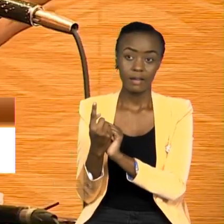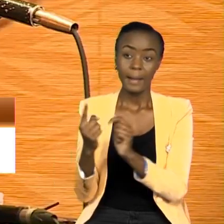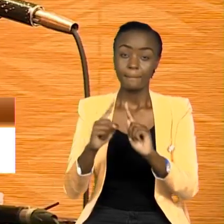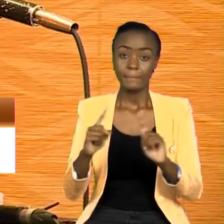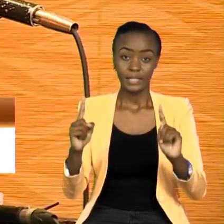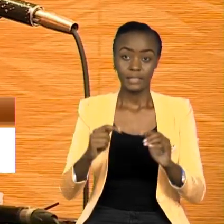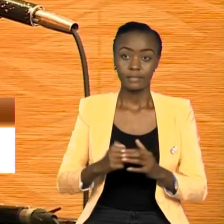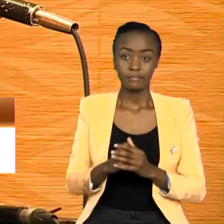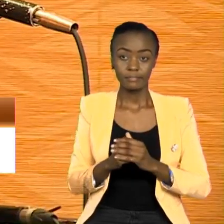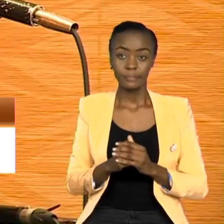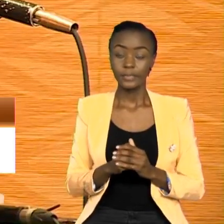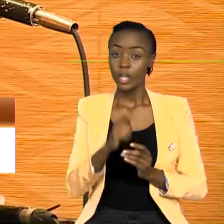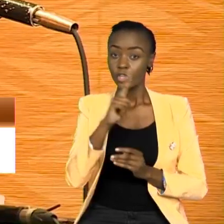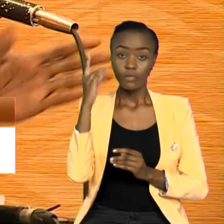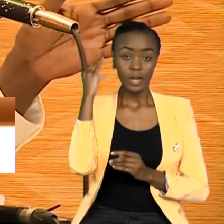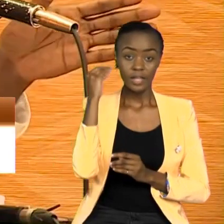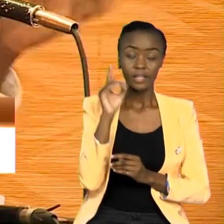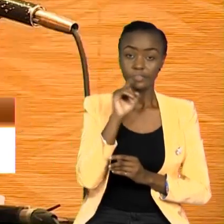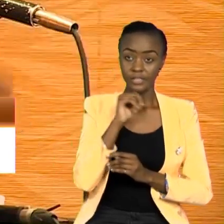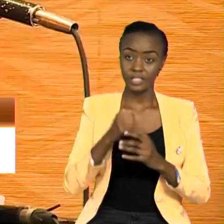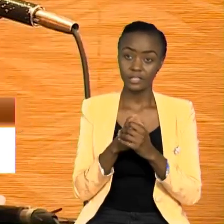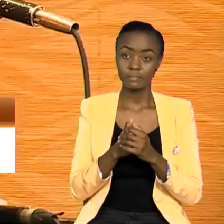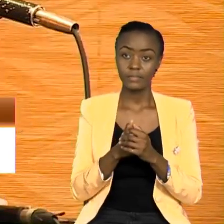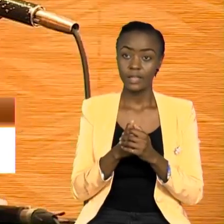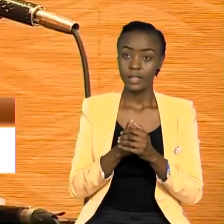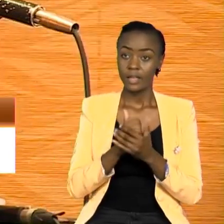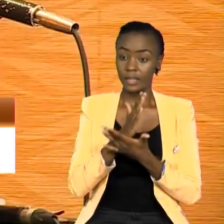However, as you'll hear from some of our colleagues here